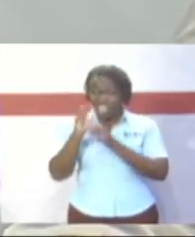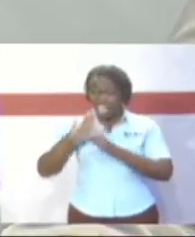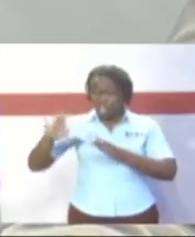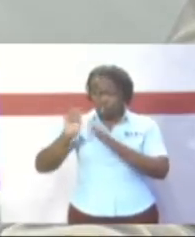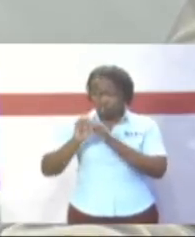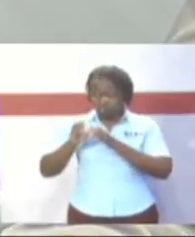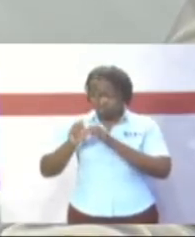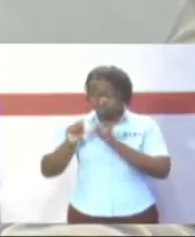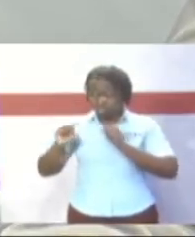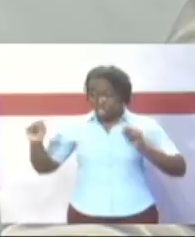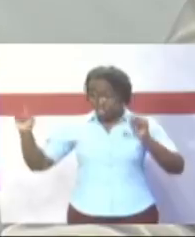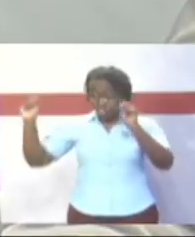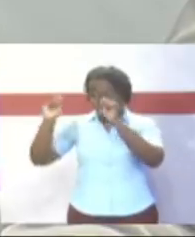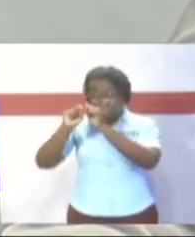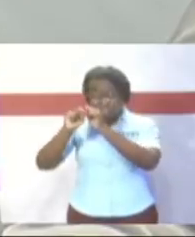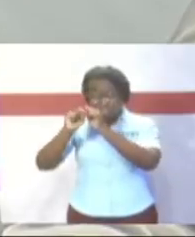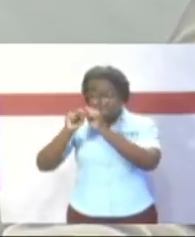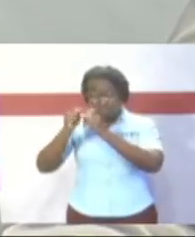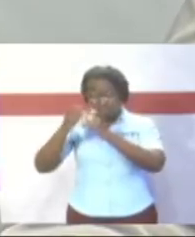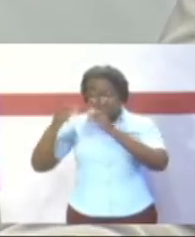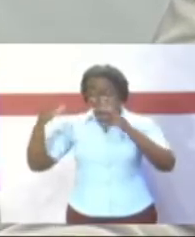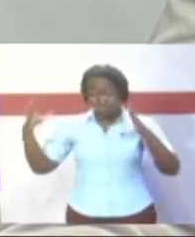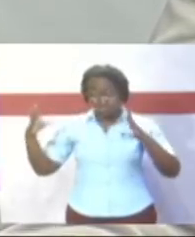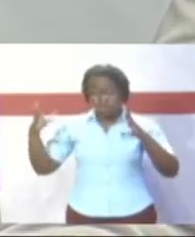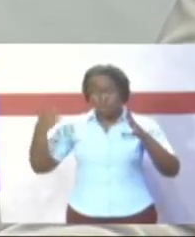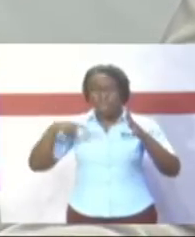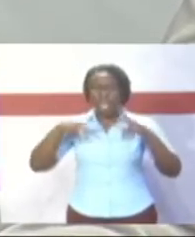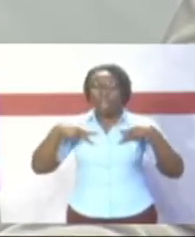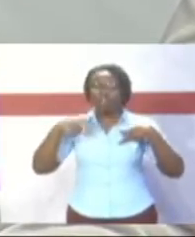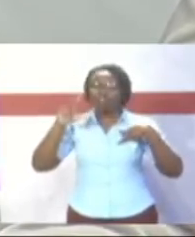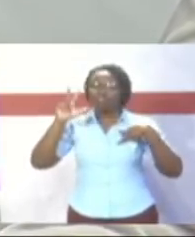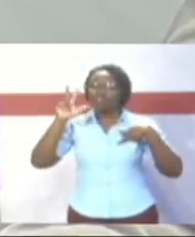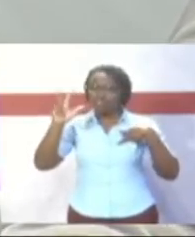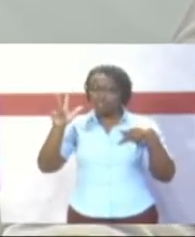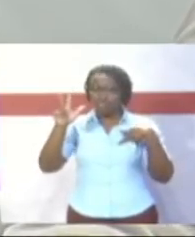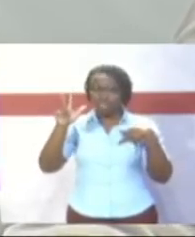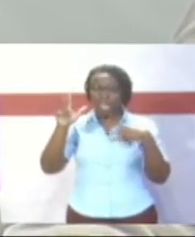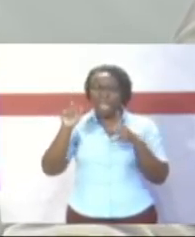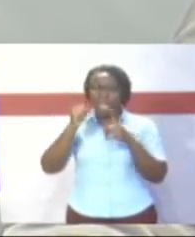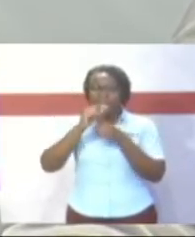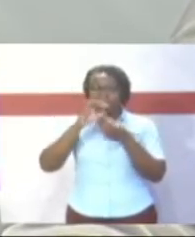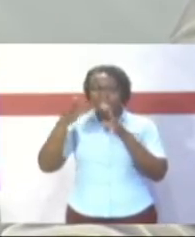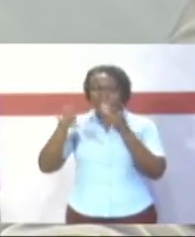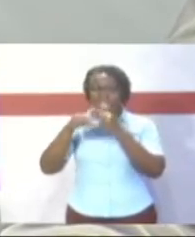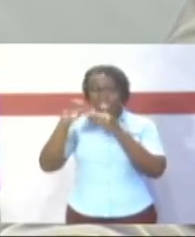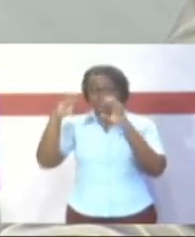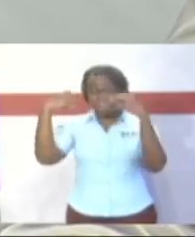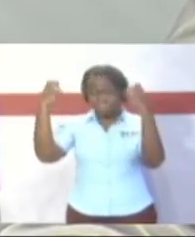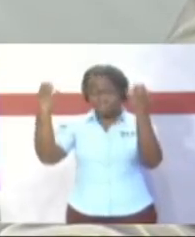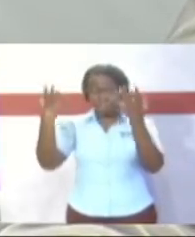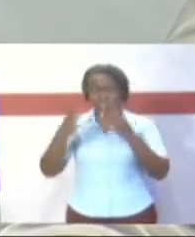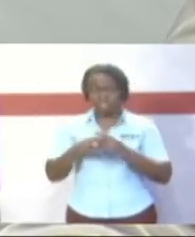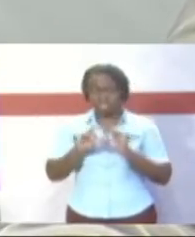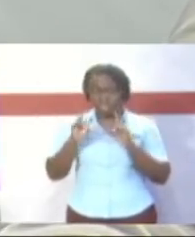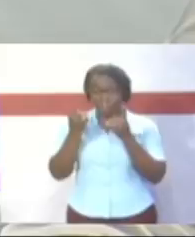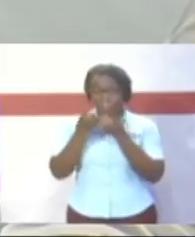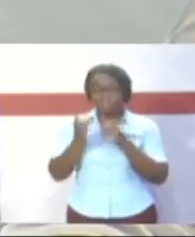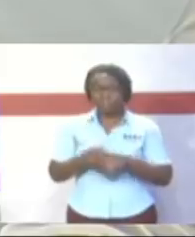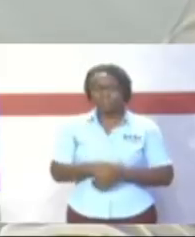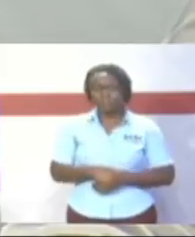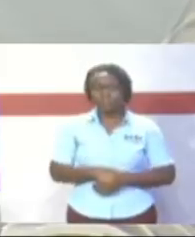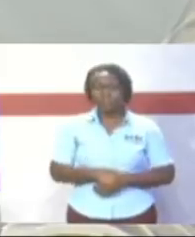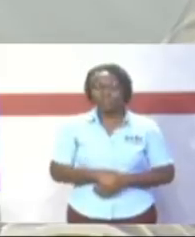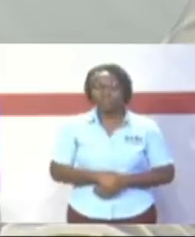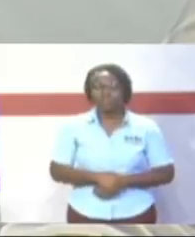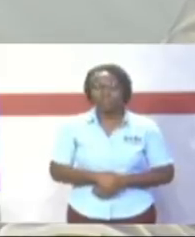and emergencies: Rio Claro Health Center, Mayaro District Health Facility, and also we have a 24-hour accident